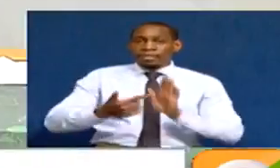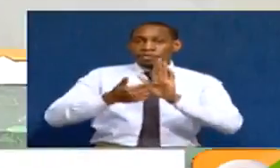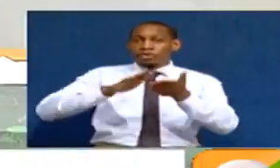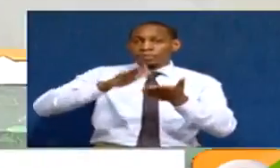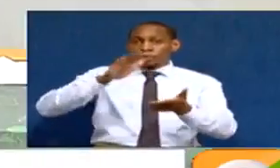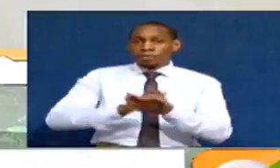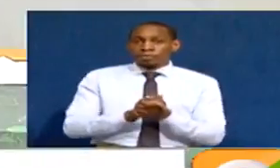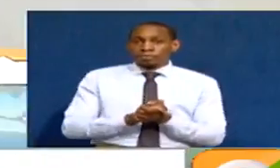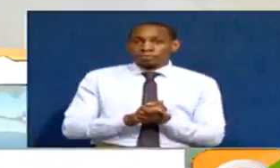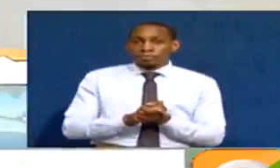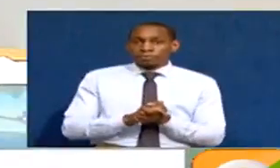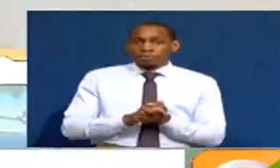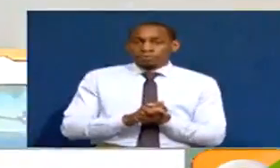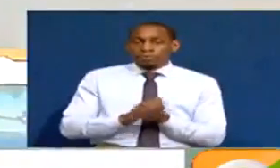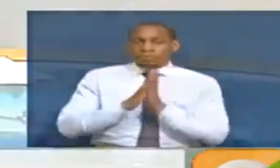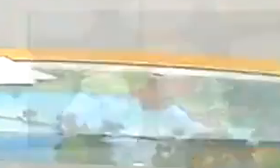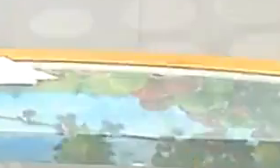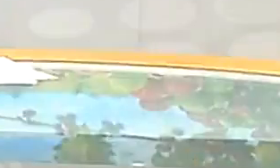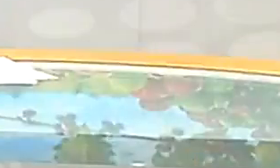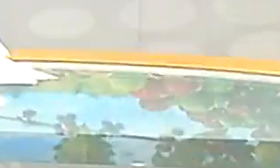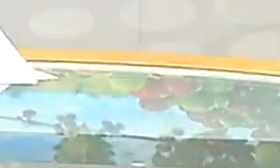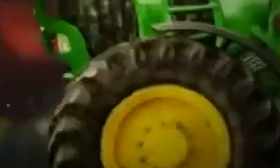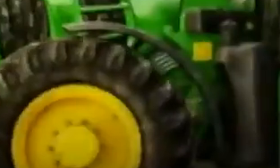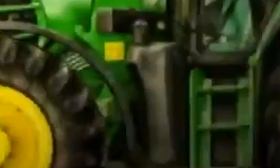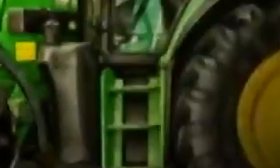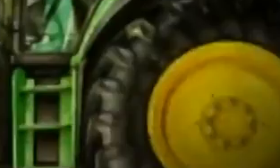more on this week's Smart Farm.